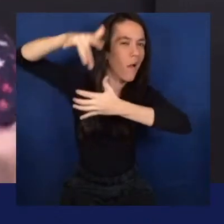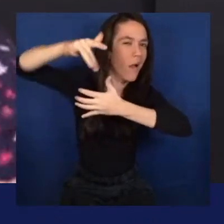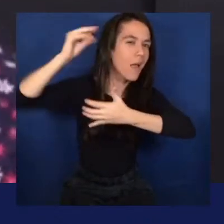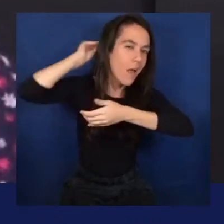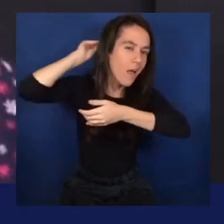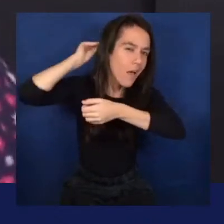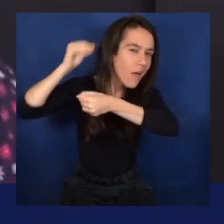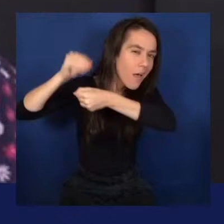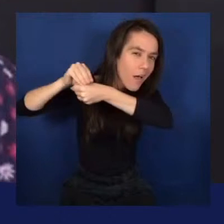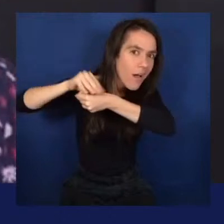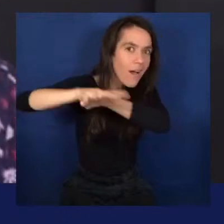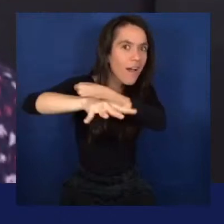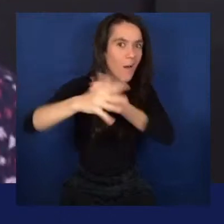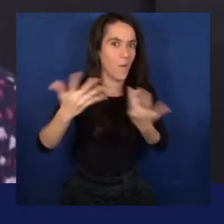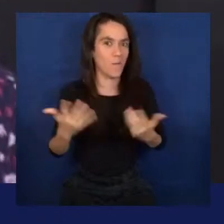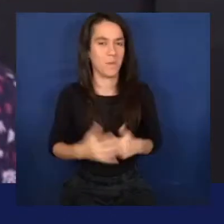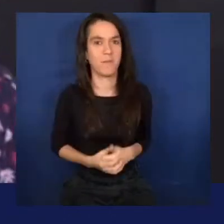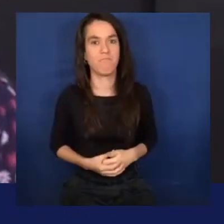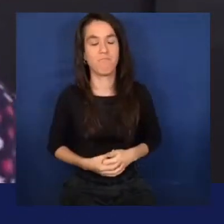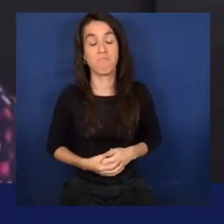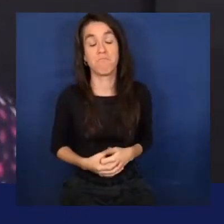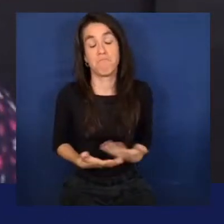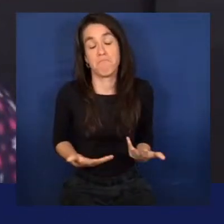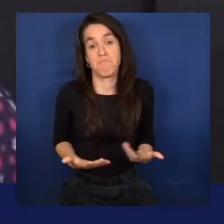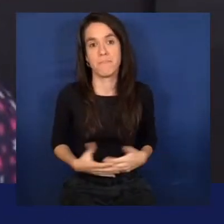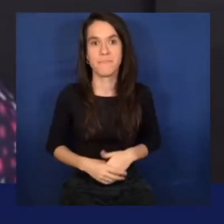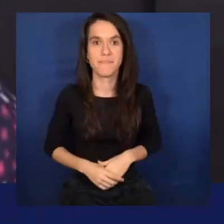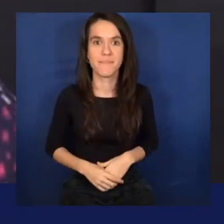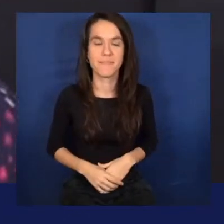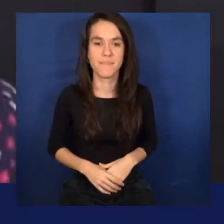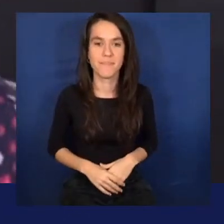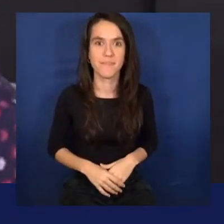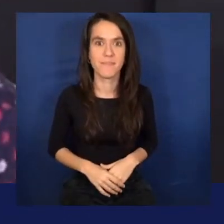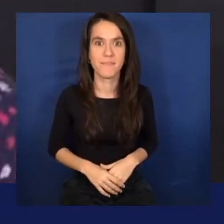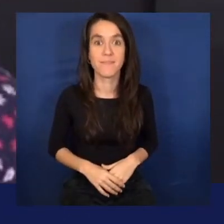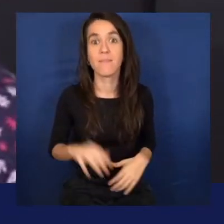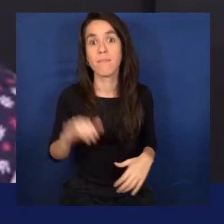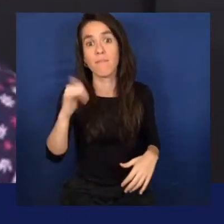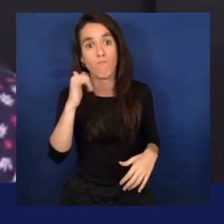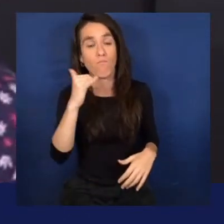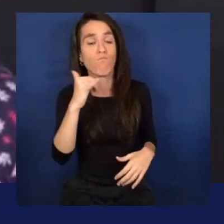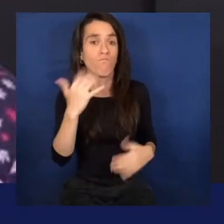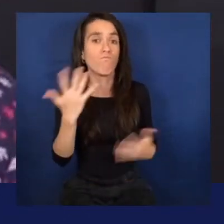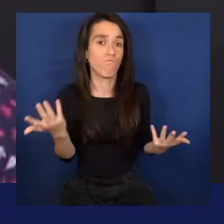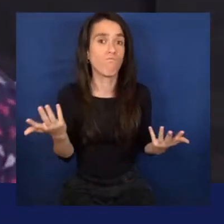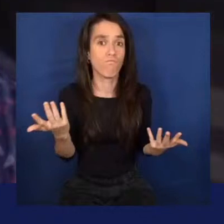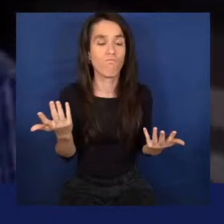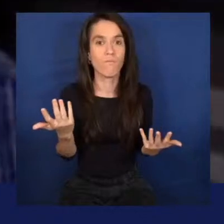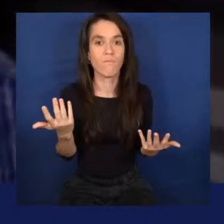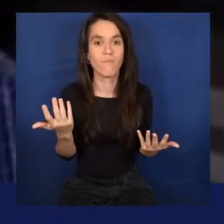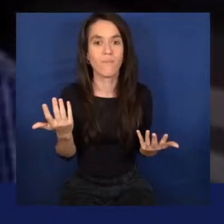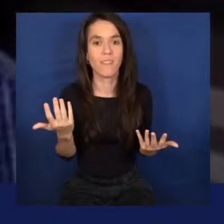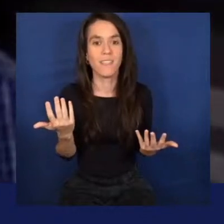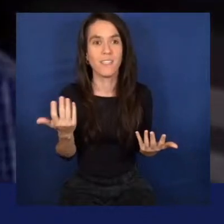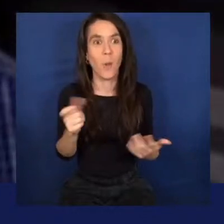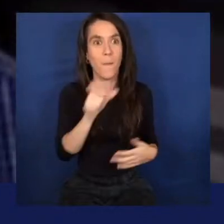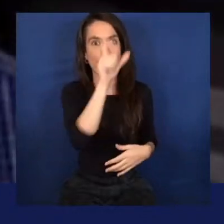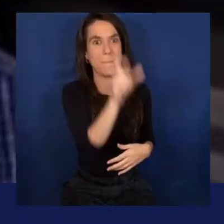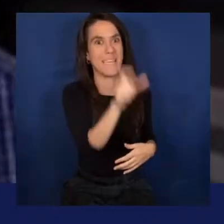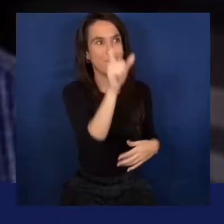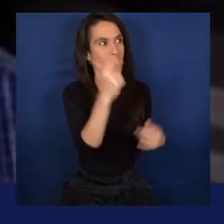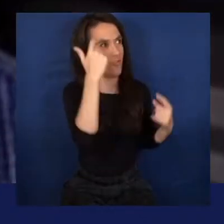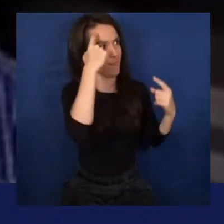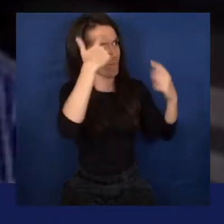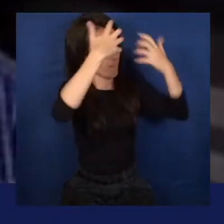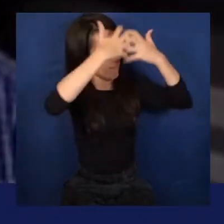speed bump. What are your thoughts on that? Yeah. It's the argument in favor of against the computer says. Right? Is to say,